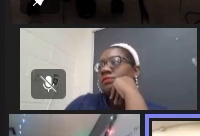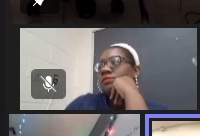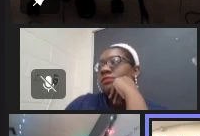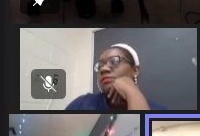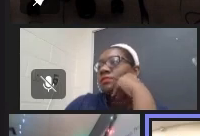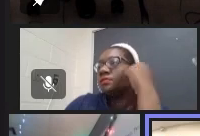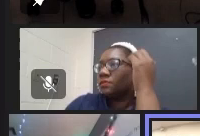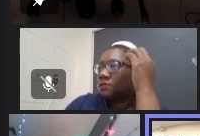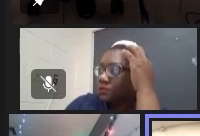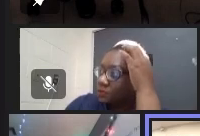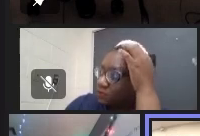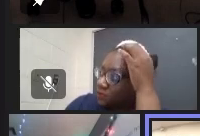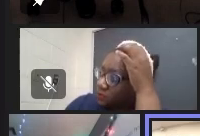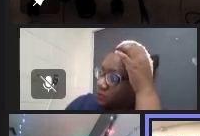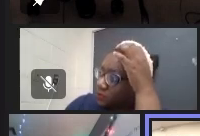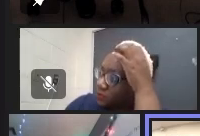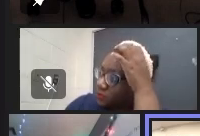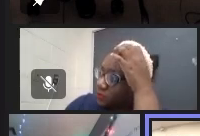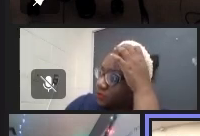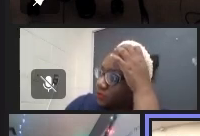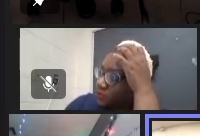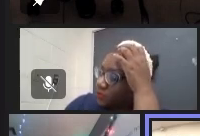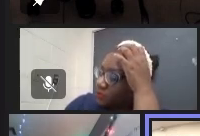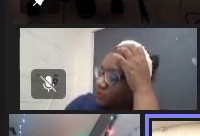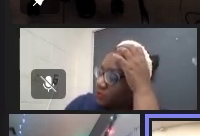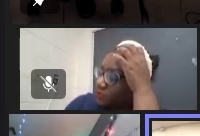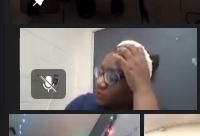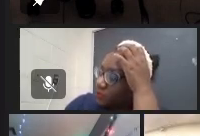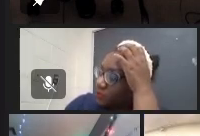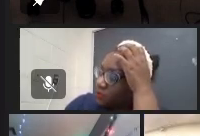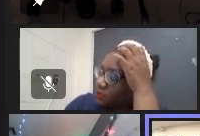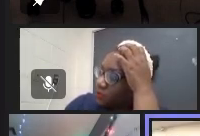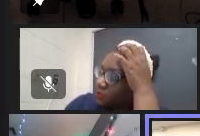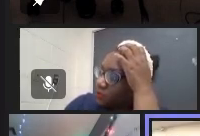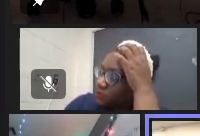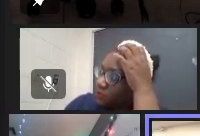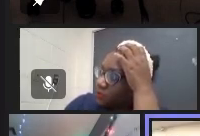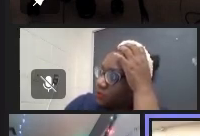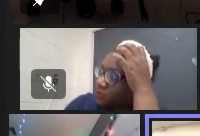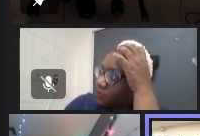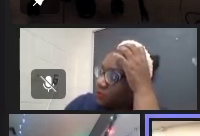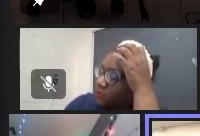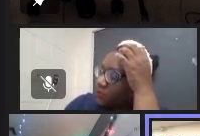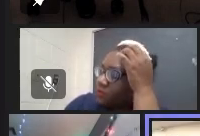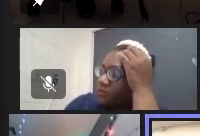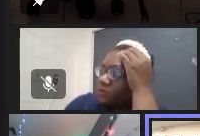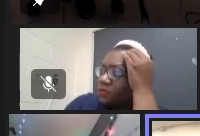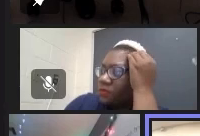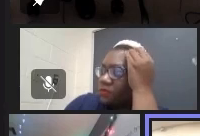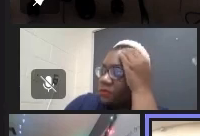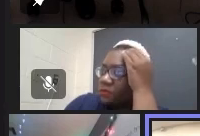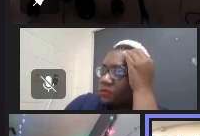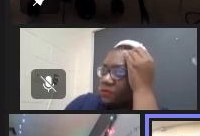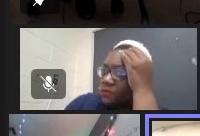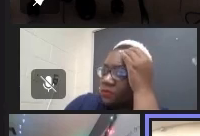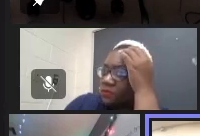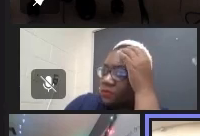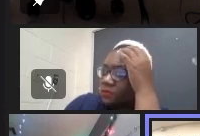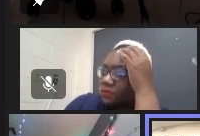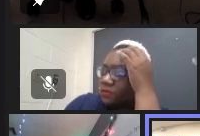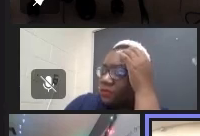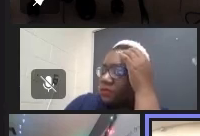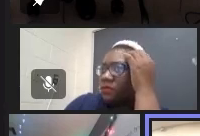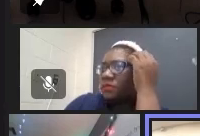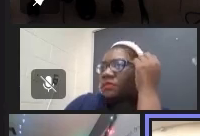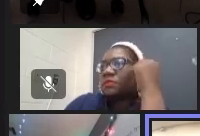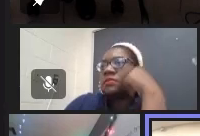districts can do based on their own specifics. So we kind of lead with starting with your overall score. Now, you